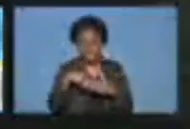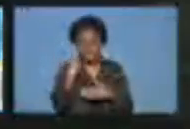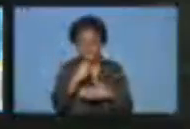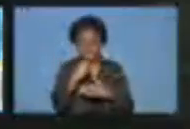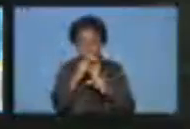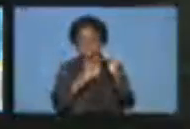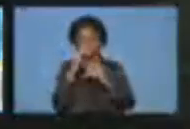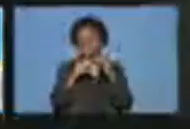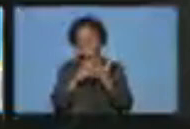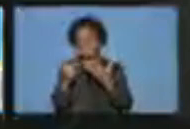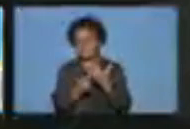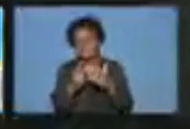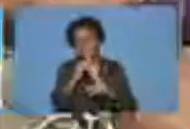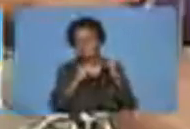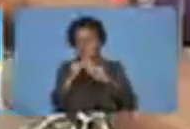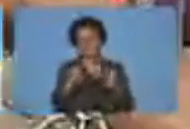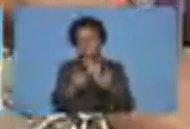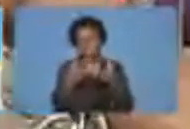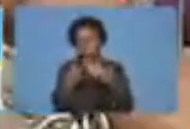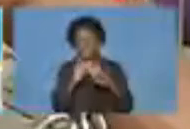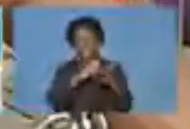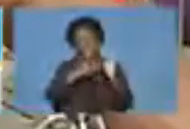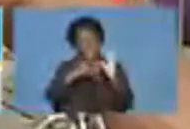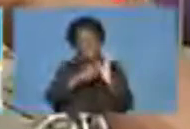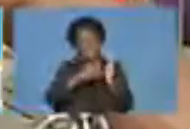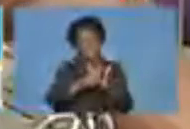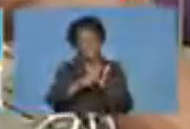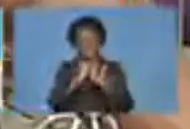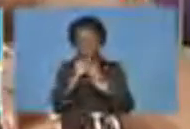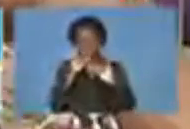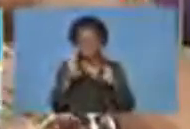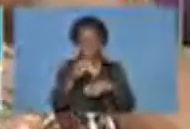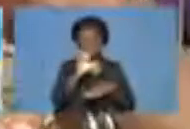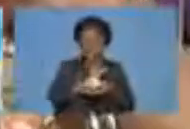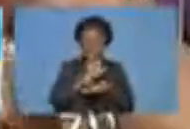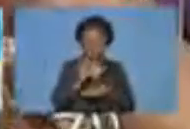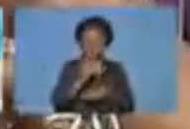project where we're building our multiplex. We're not just church, we're kingdom.